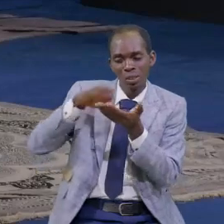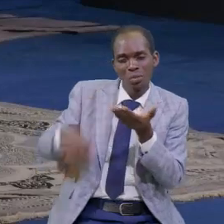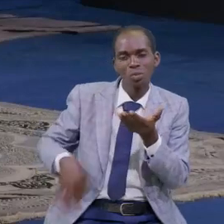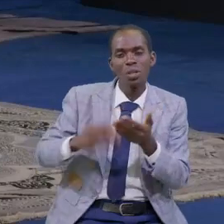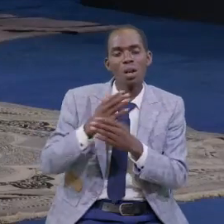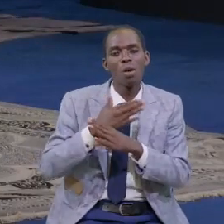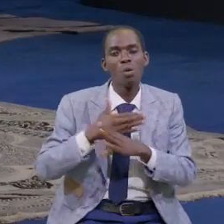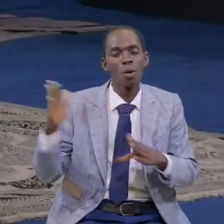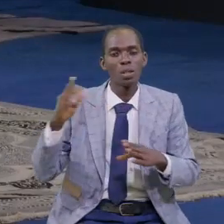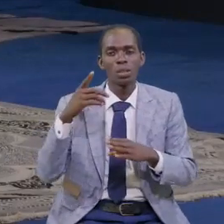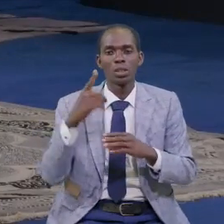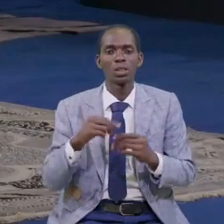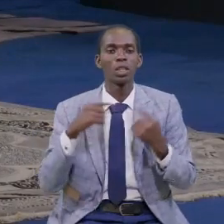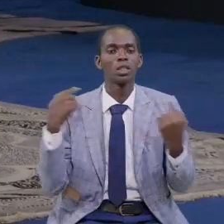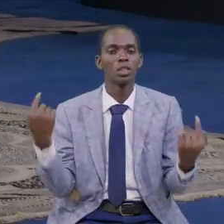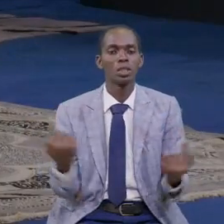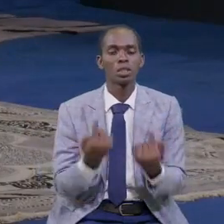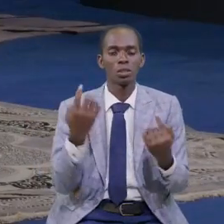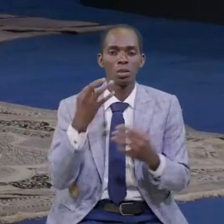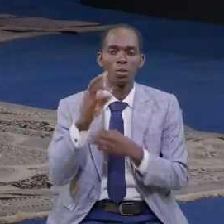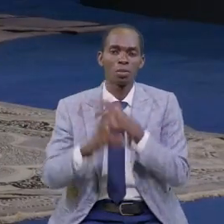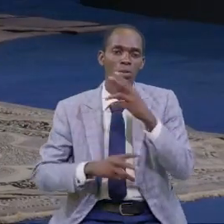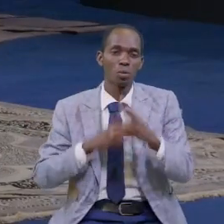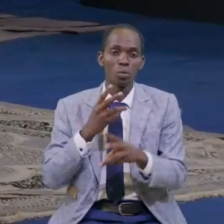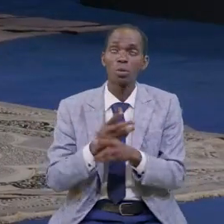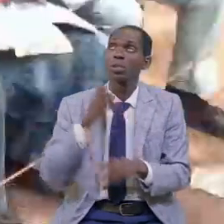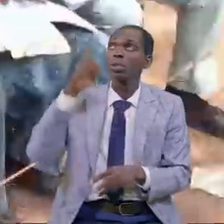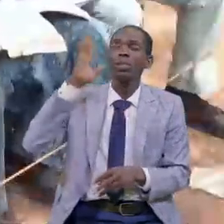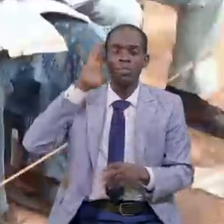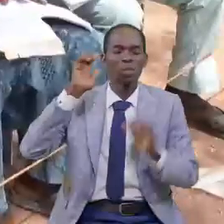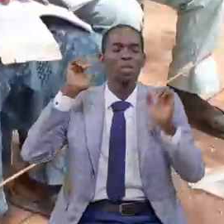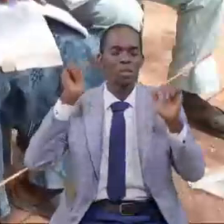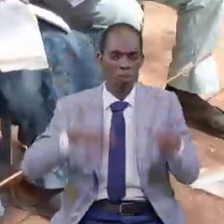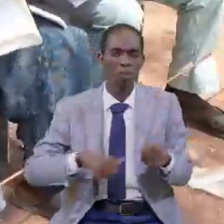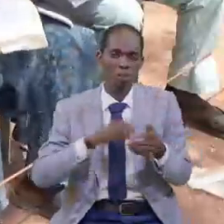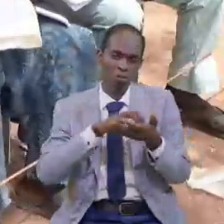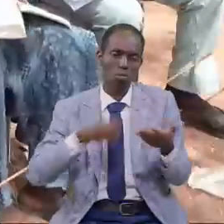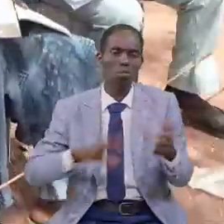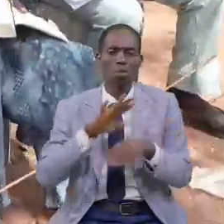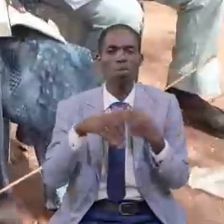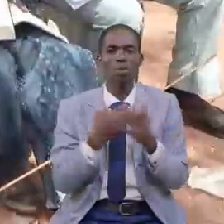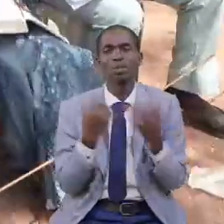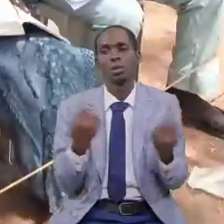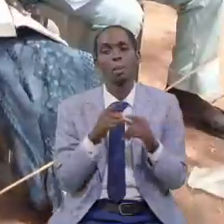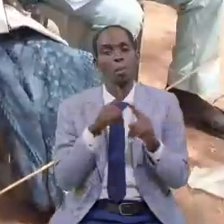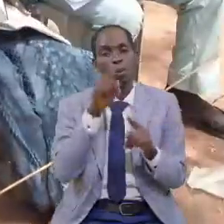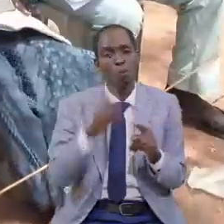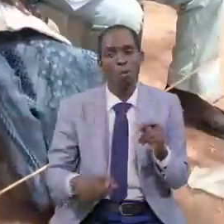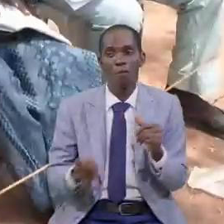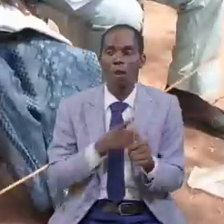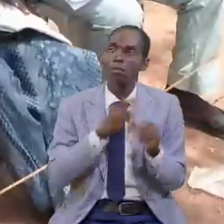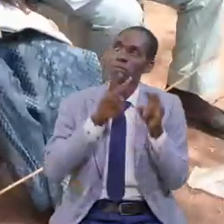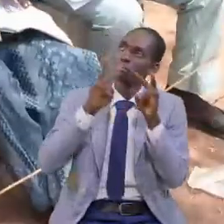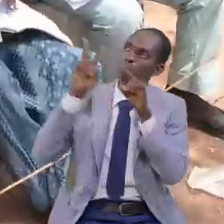the sin of the world. He'll take all your sins away. But you must look at him. You must look by